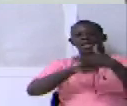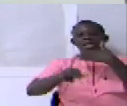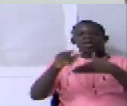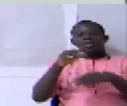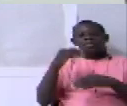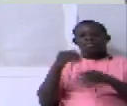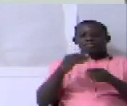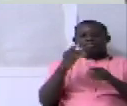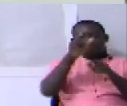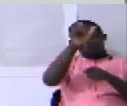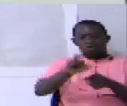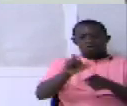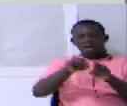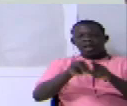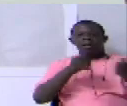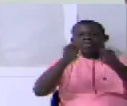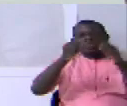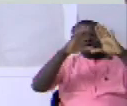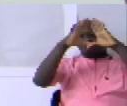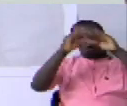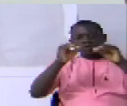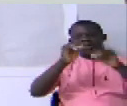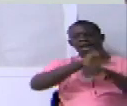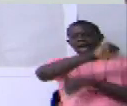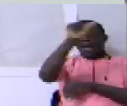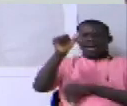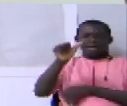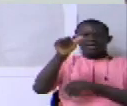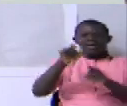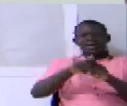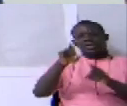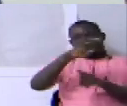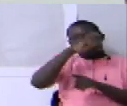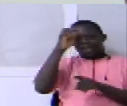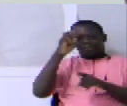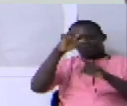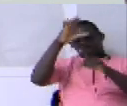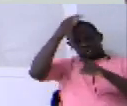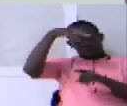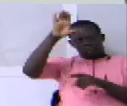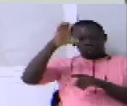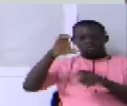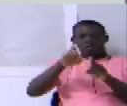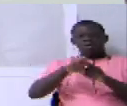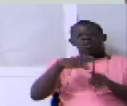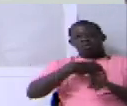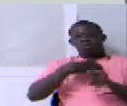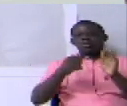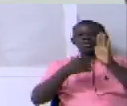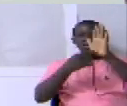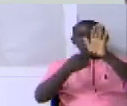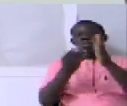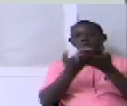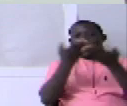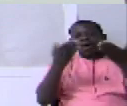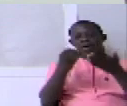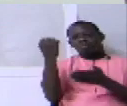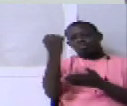Office and the Public Service Commission. Just wanted to flag that, because this would be one of the